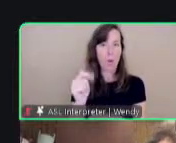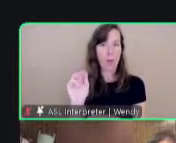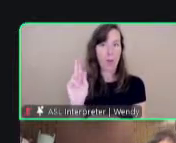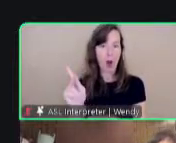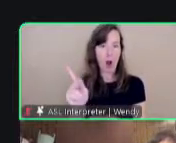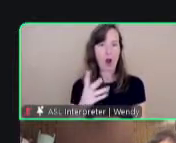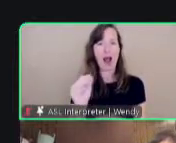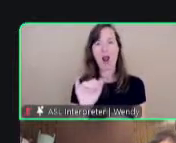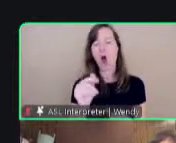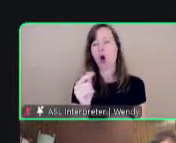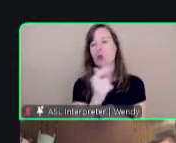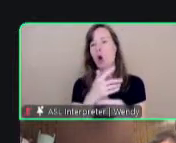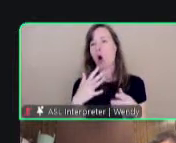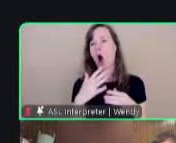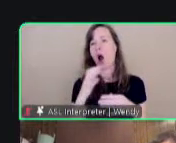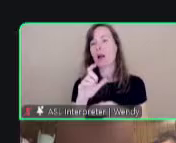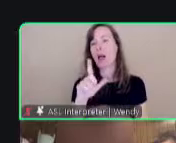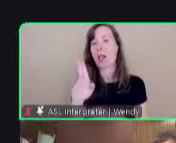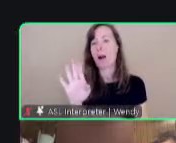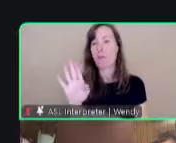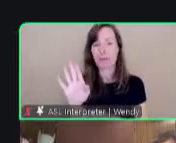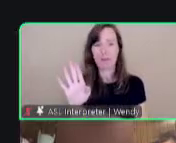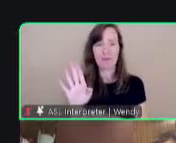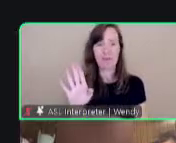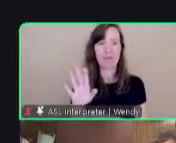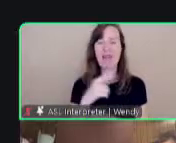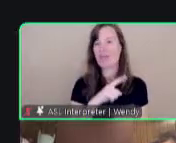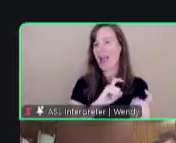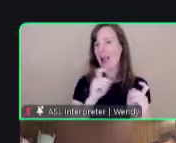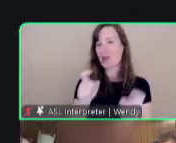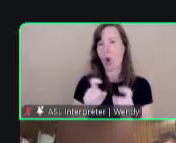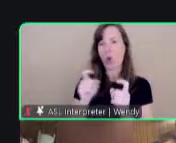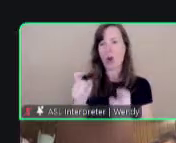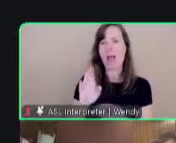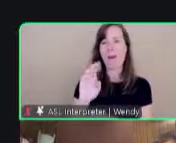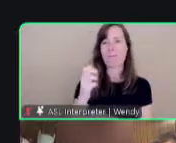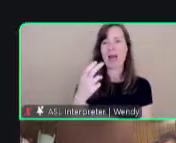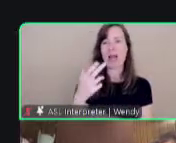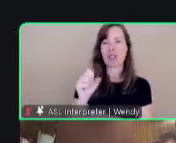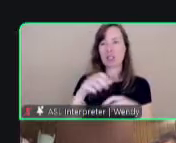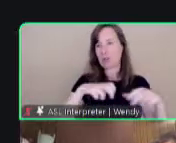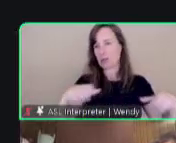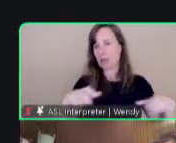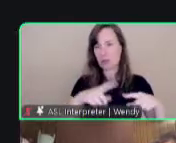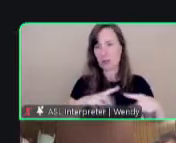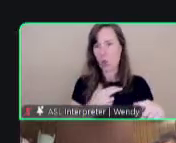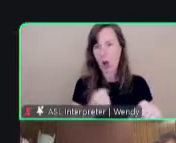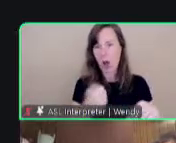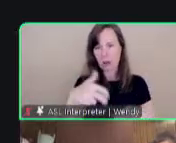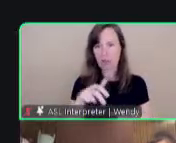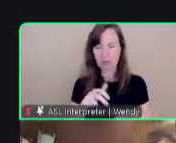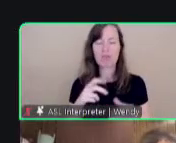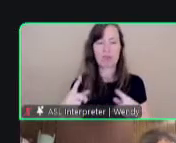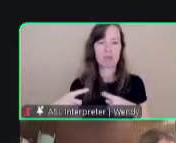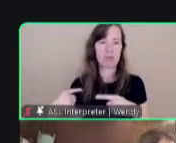Club loves to donate benches to us. And they have an outstanding request to get a bench located at